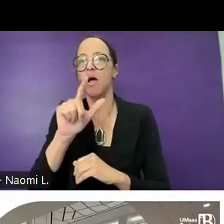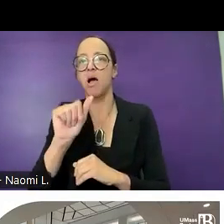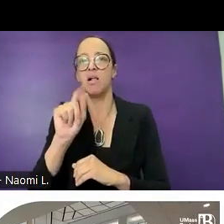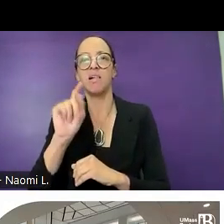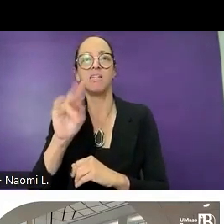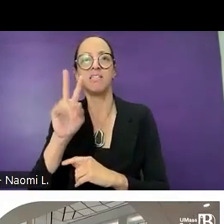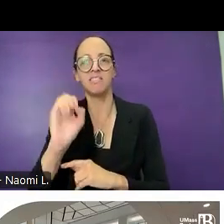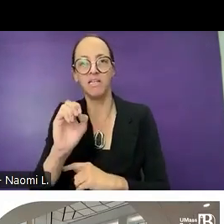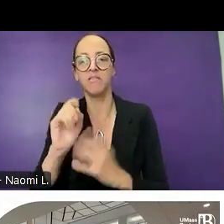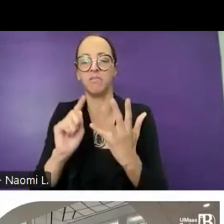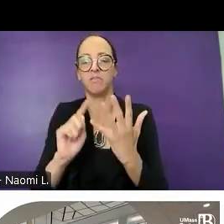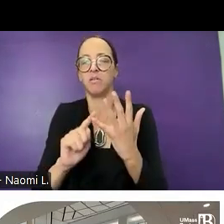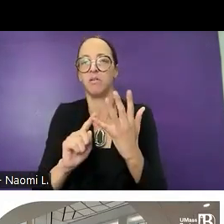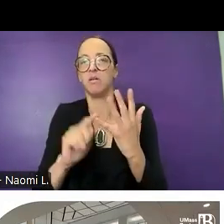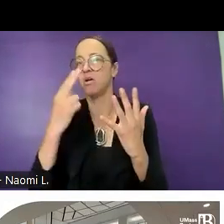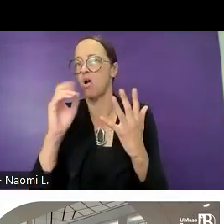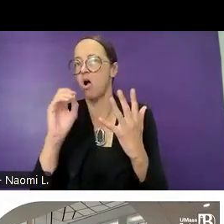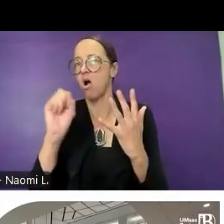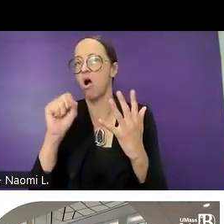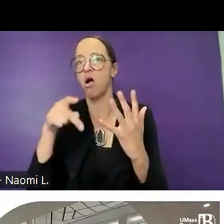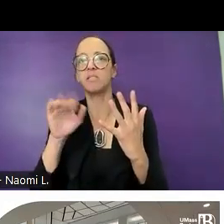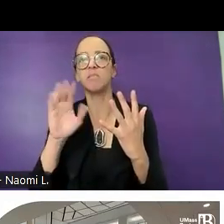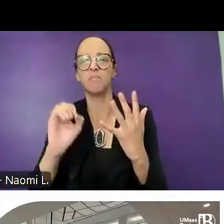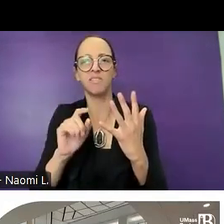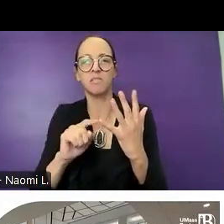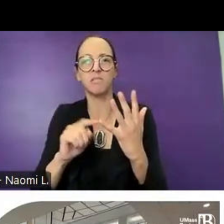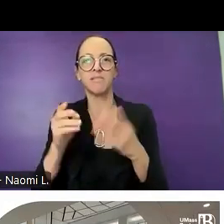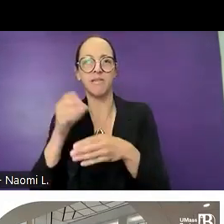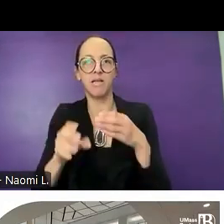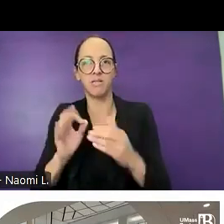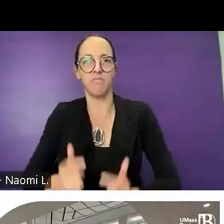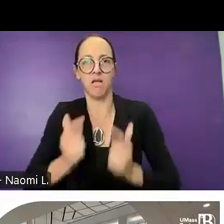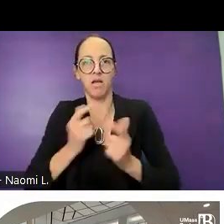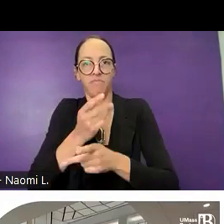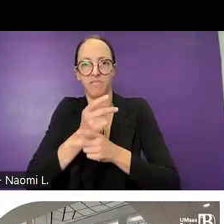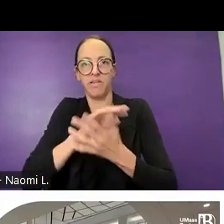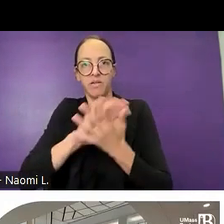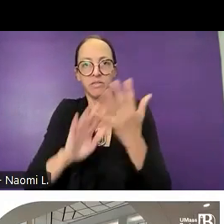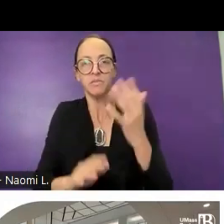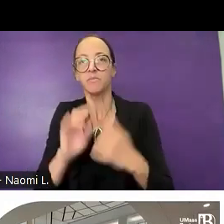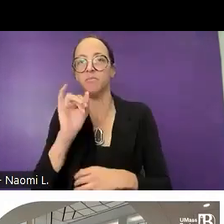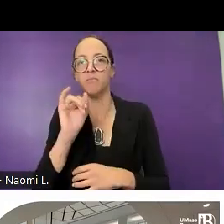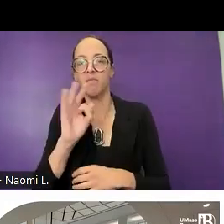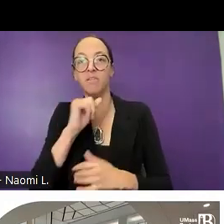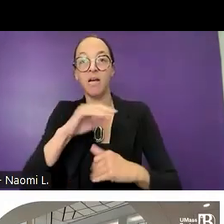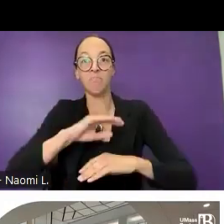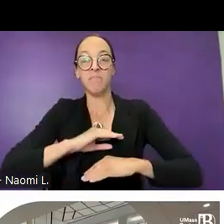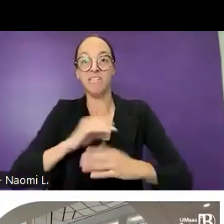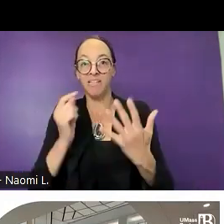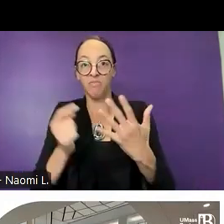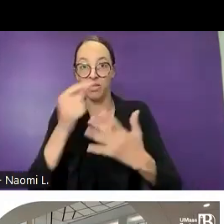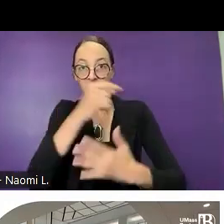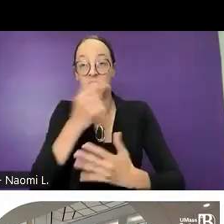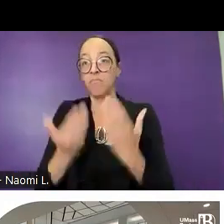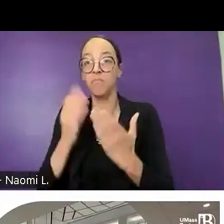public agency responsibility to help this group, they actually may end up seeking care from Medicare-funded